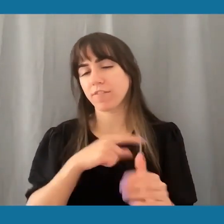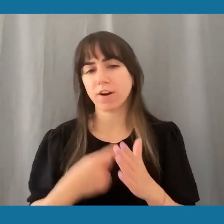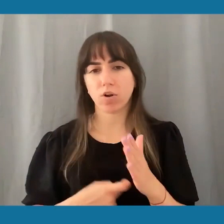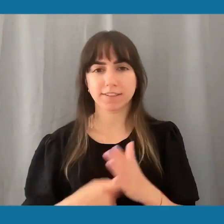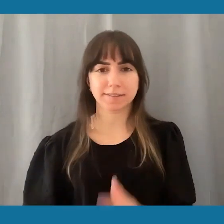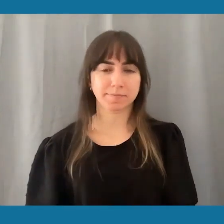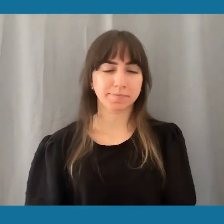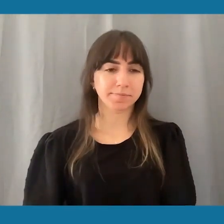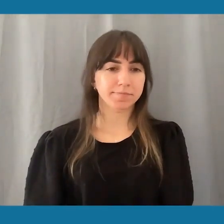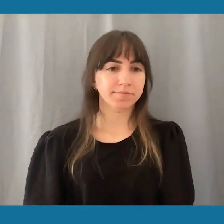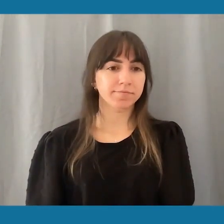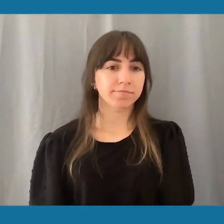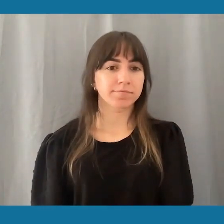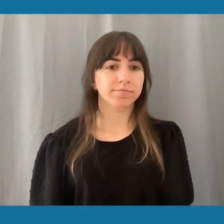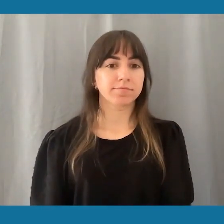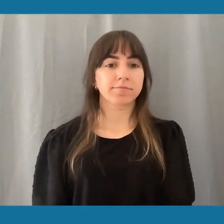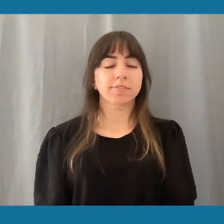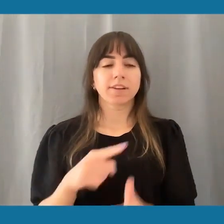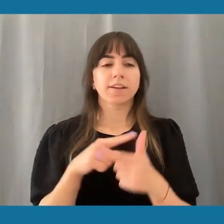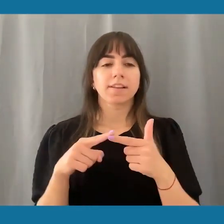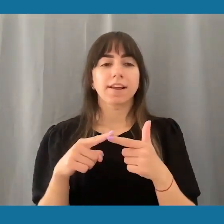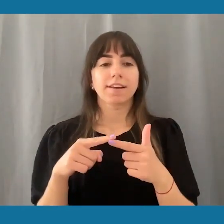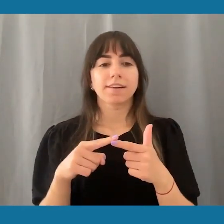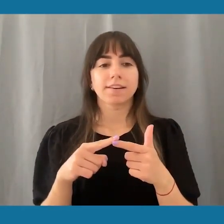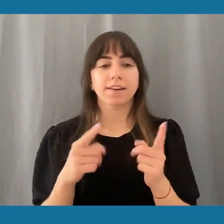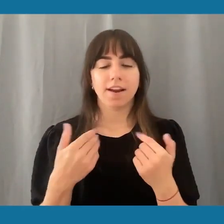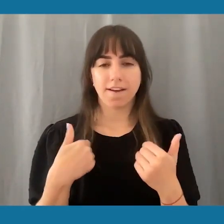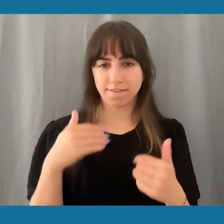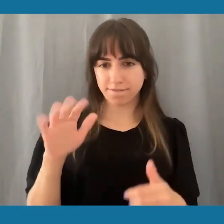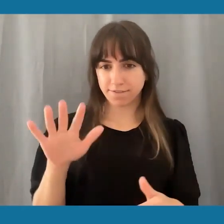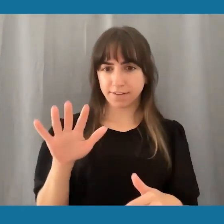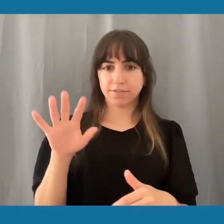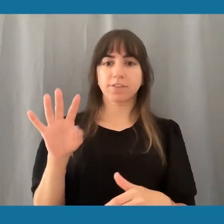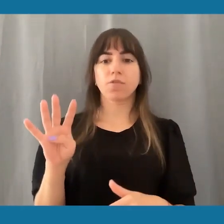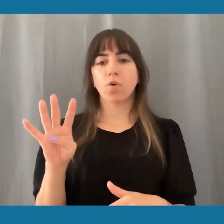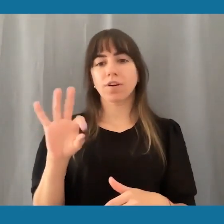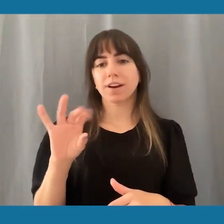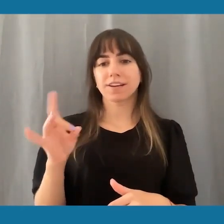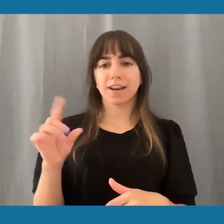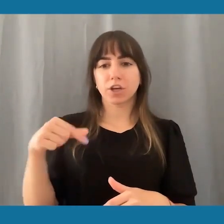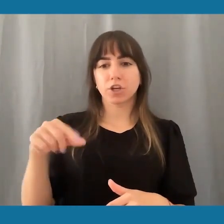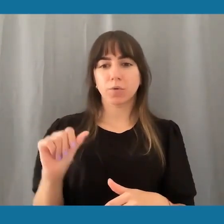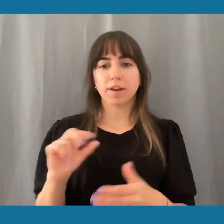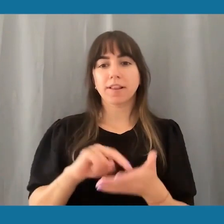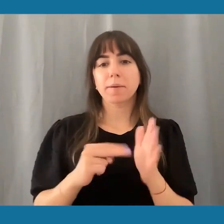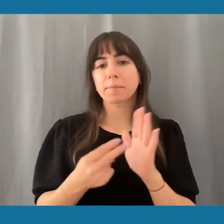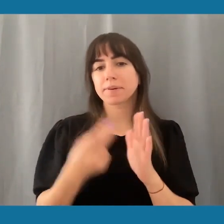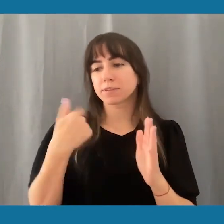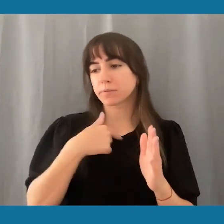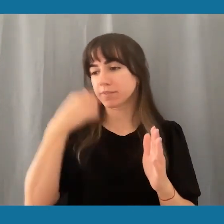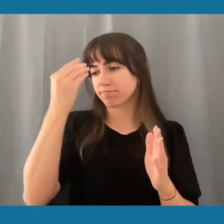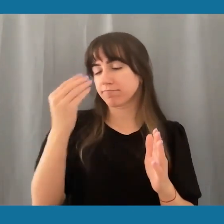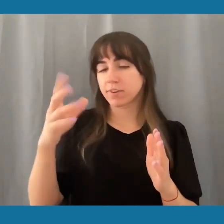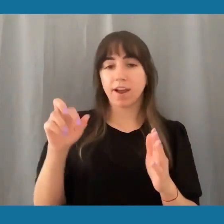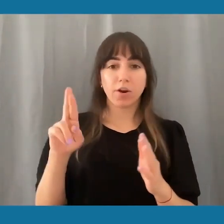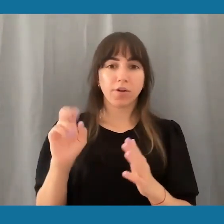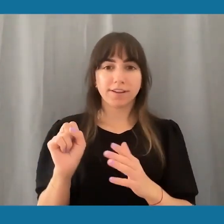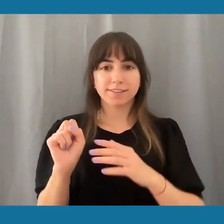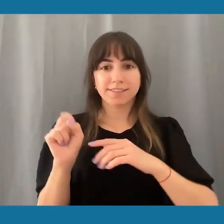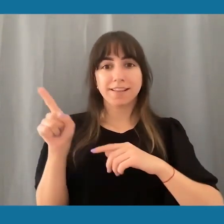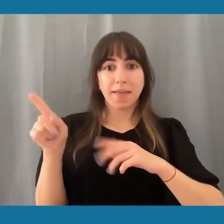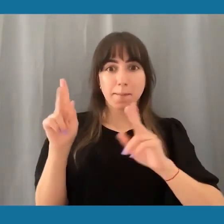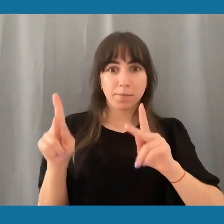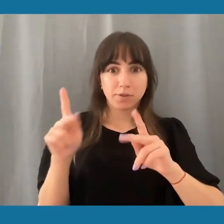this individual with this social has created an ABLE account, where they created the account with, and the balance of that